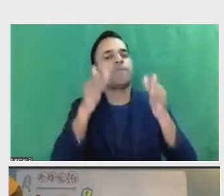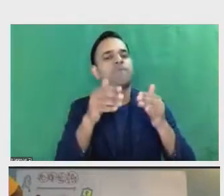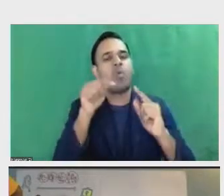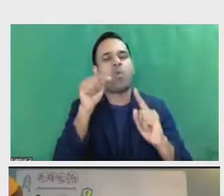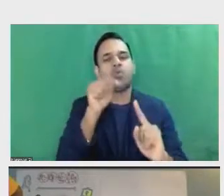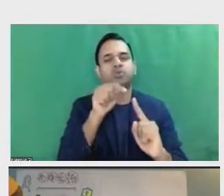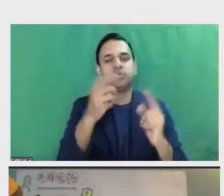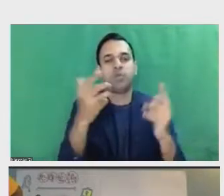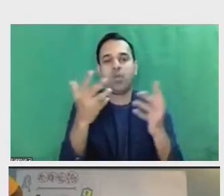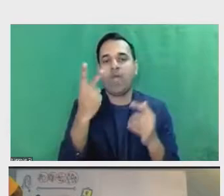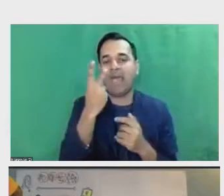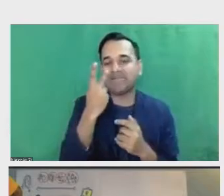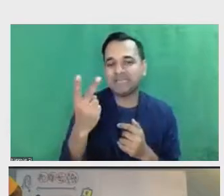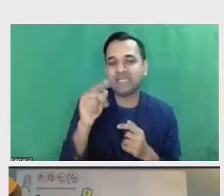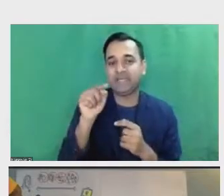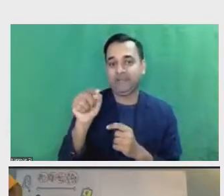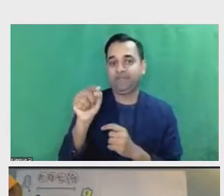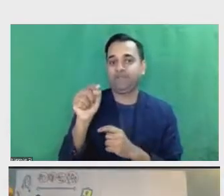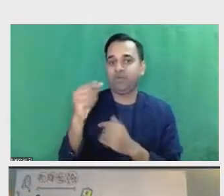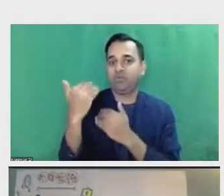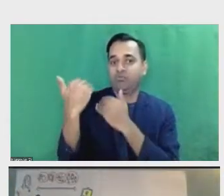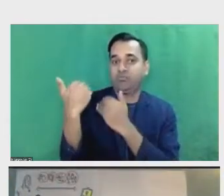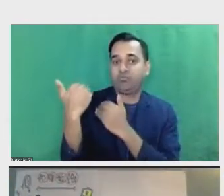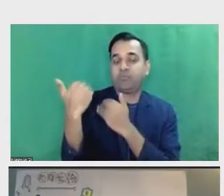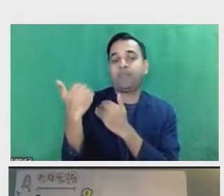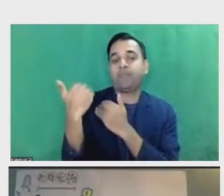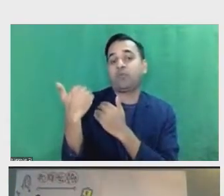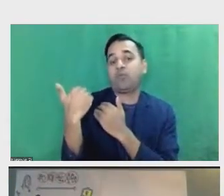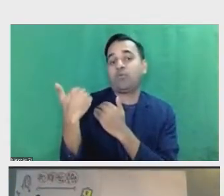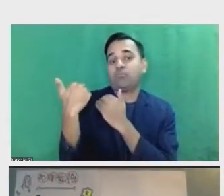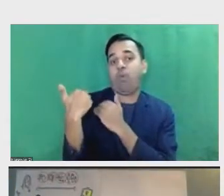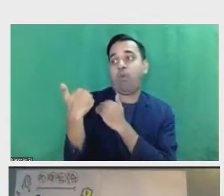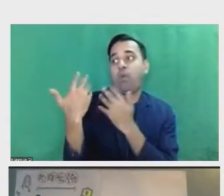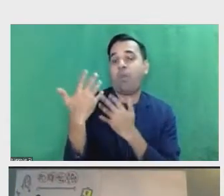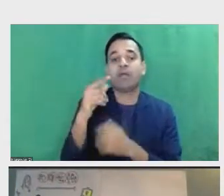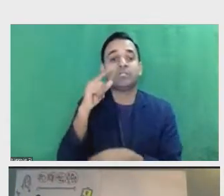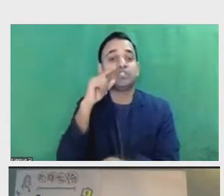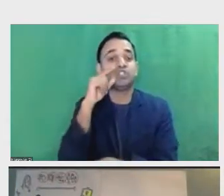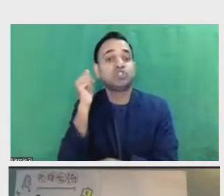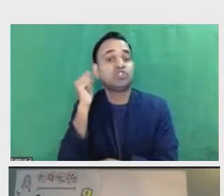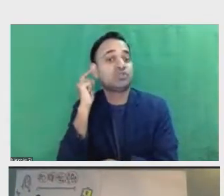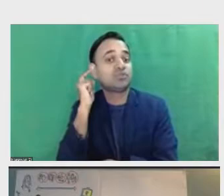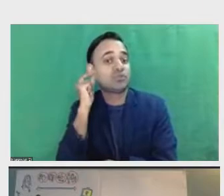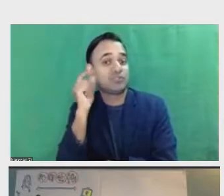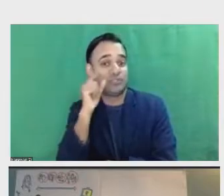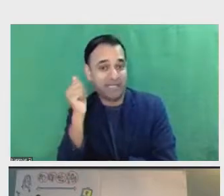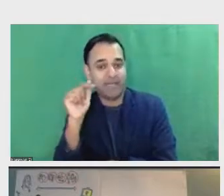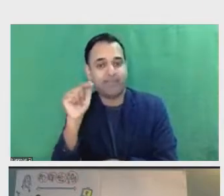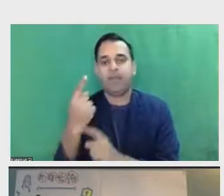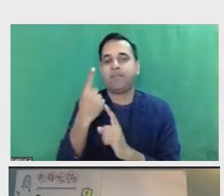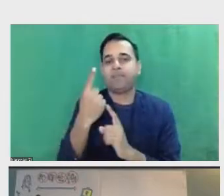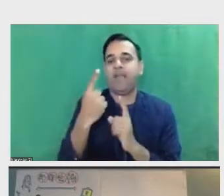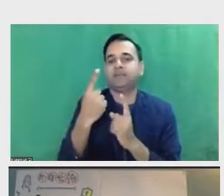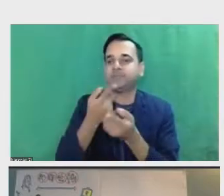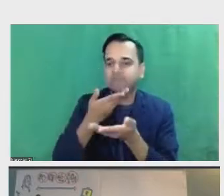on negotiation, two, on the GBF itself, and three, on implementation. Coming back to the first